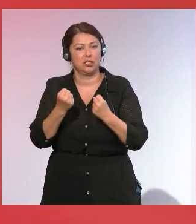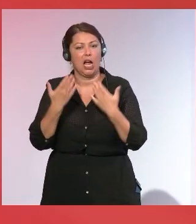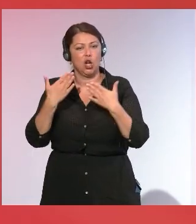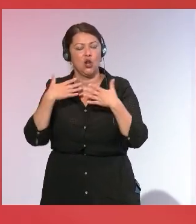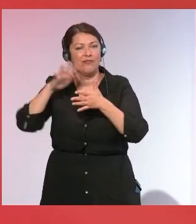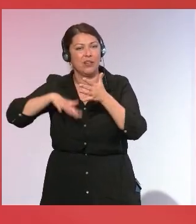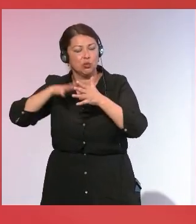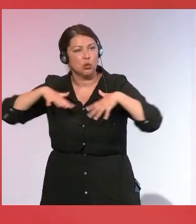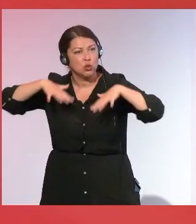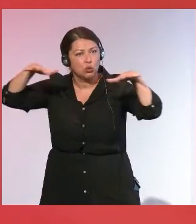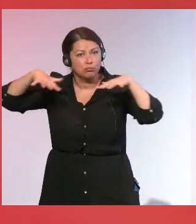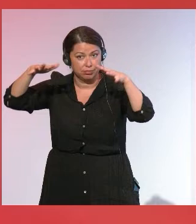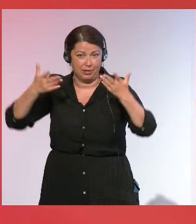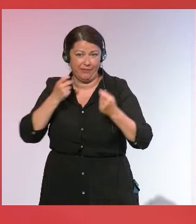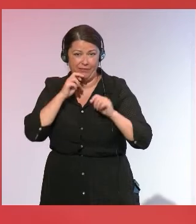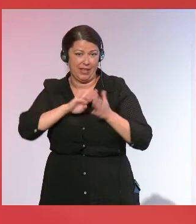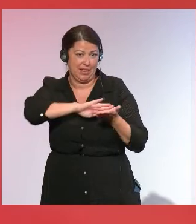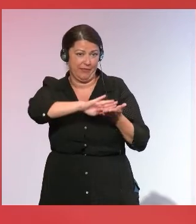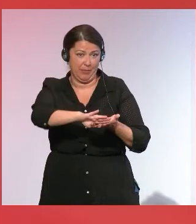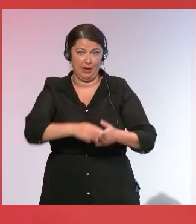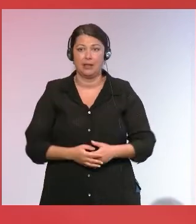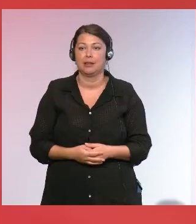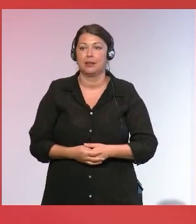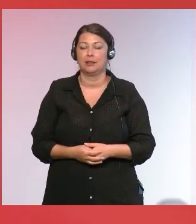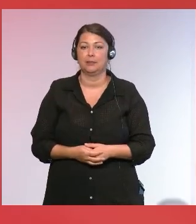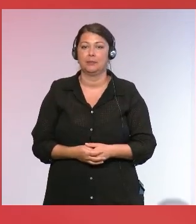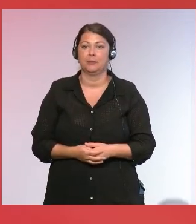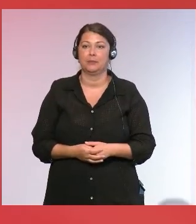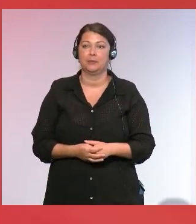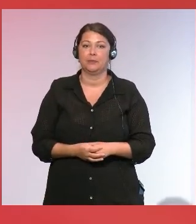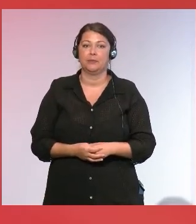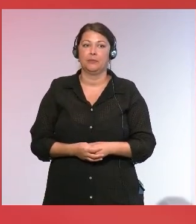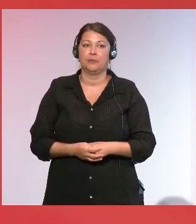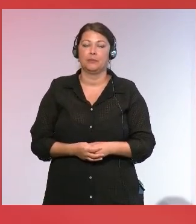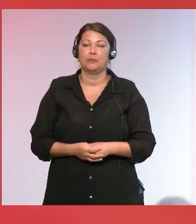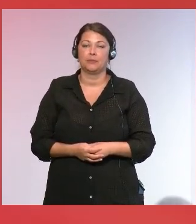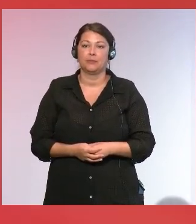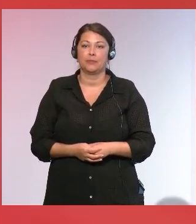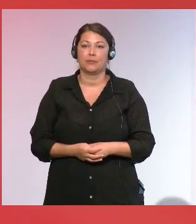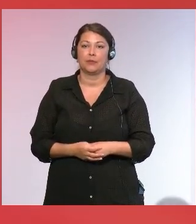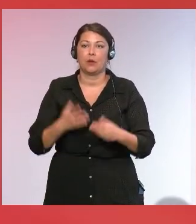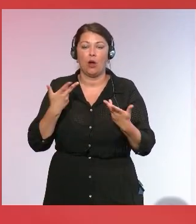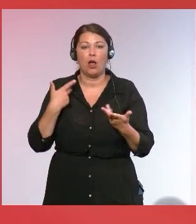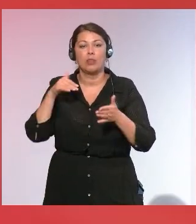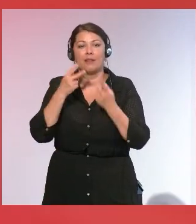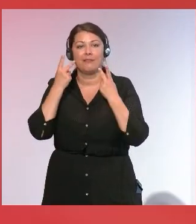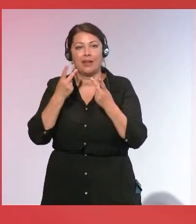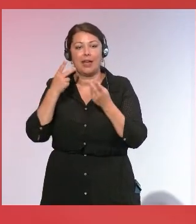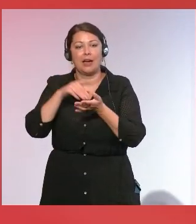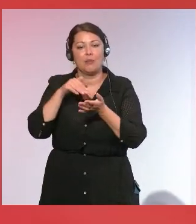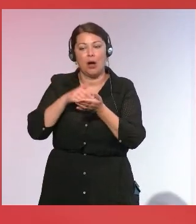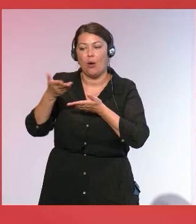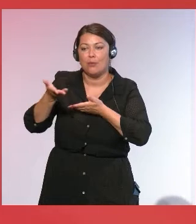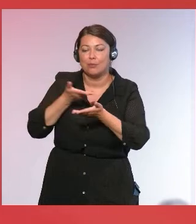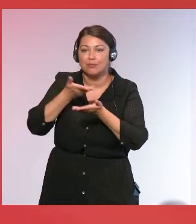increase air pollution. So we need to be there advising on this. And also when improving buildings, improving